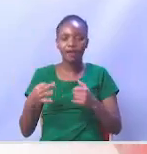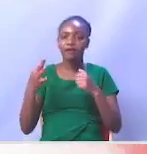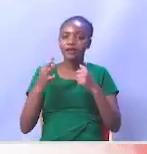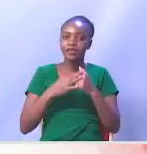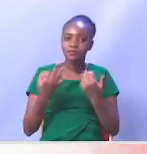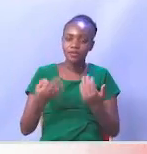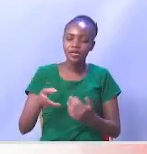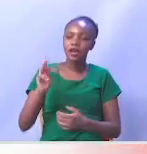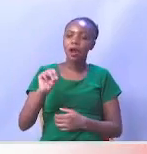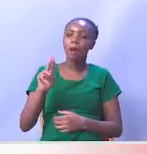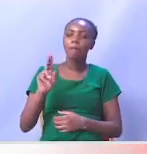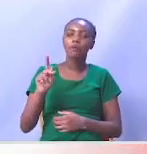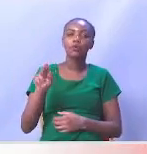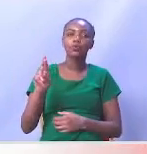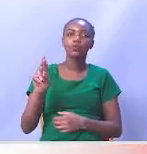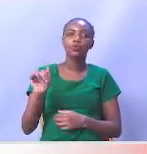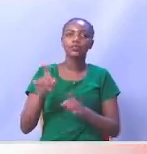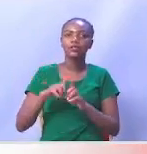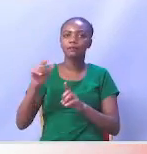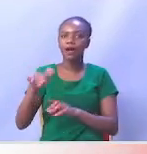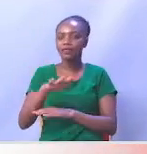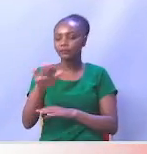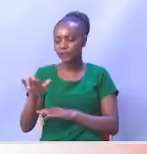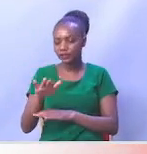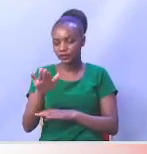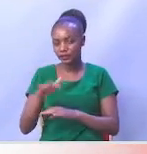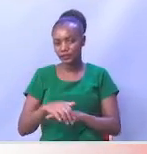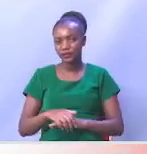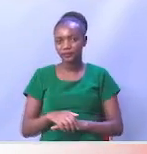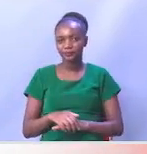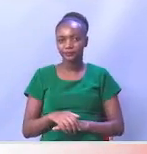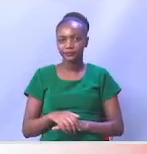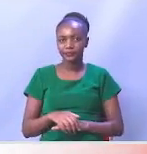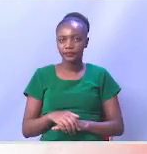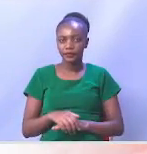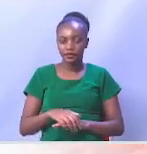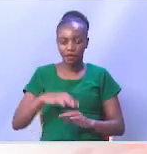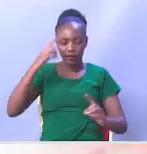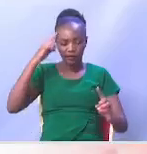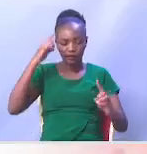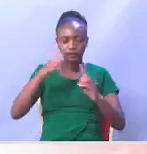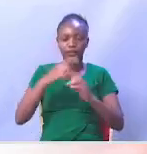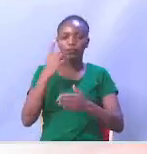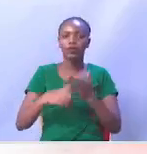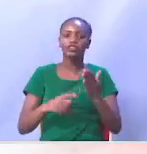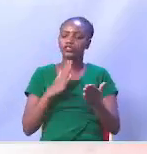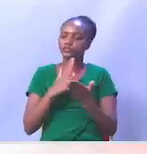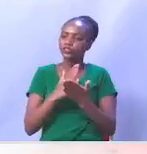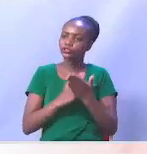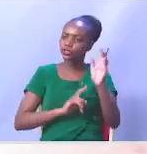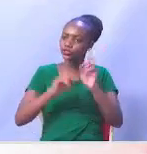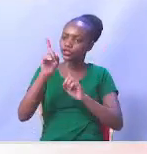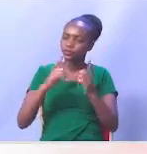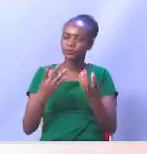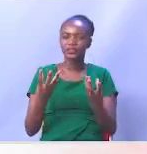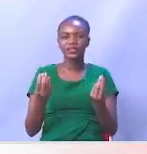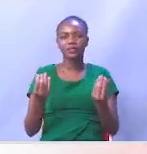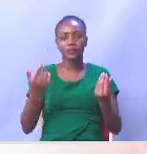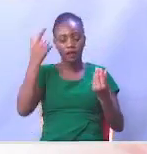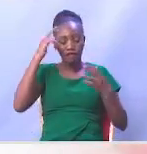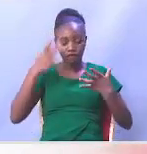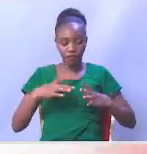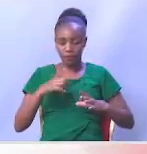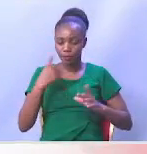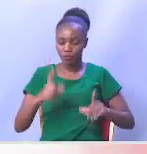in Mukuru, and in many other places, to ease also transport for our people who live